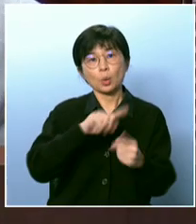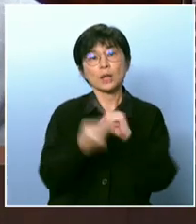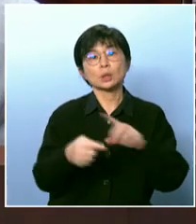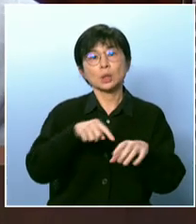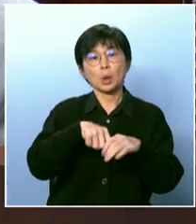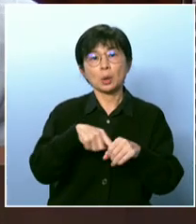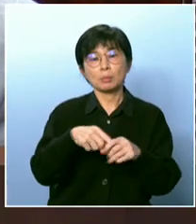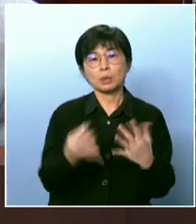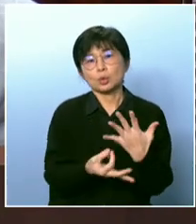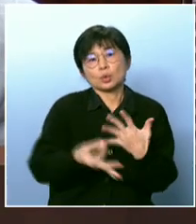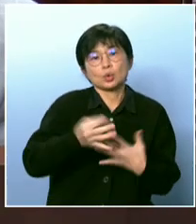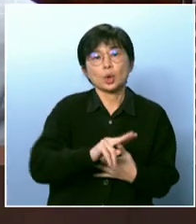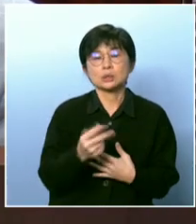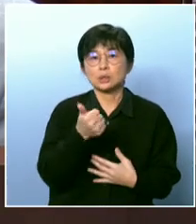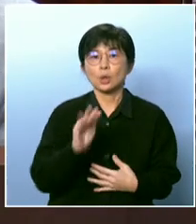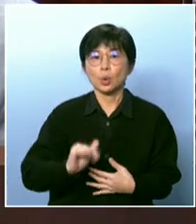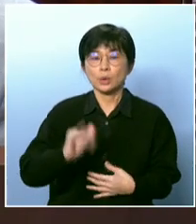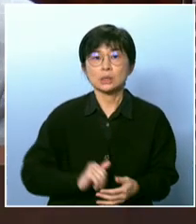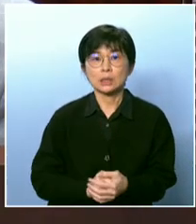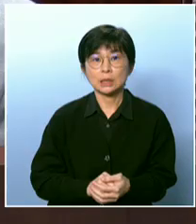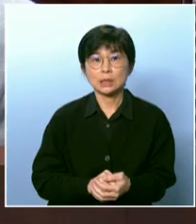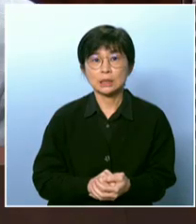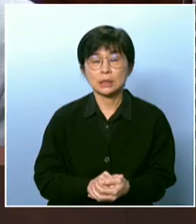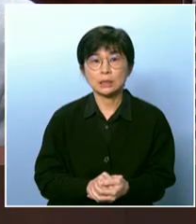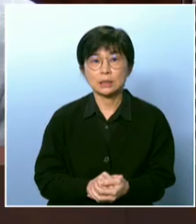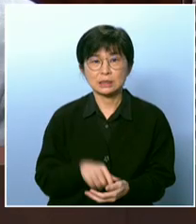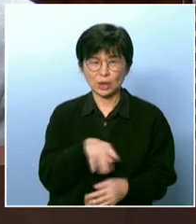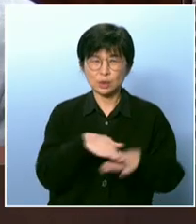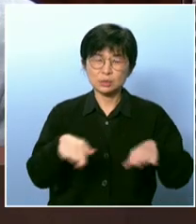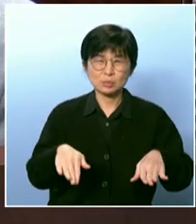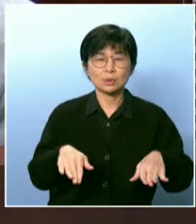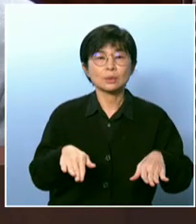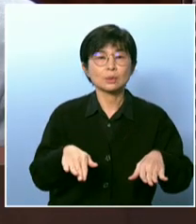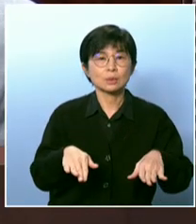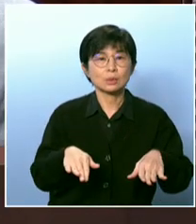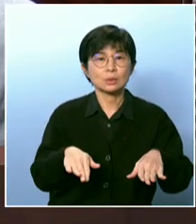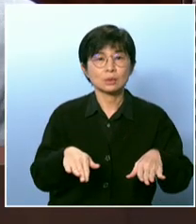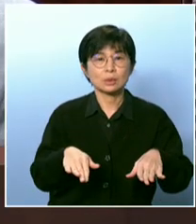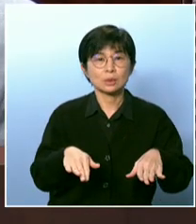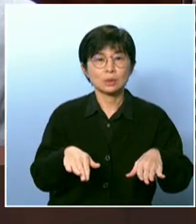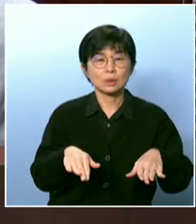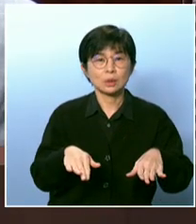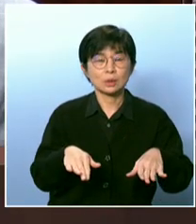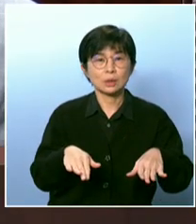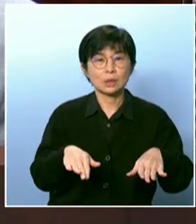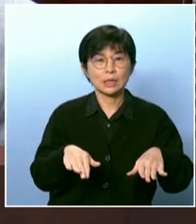with a view to reducing intergenerational poverty in the end. We